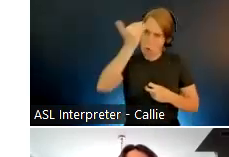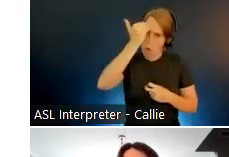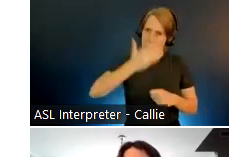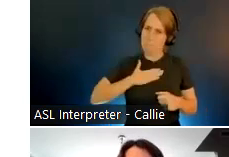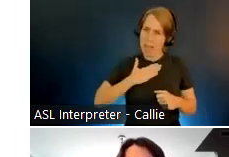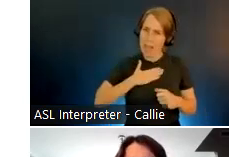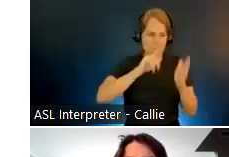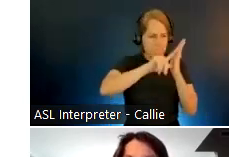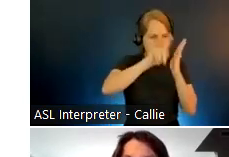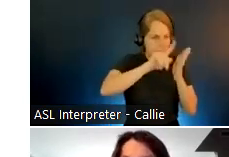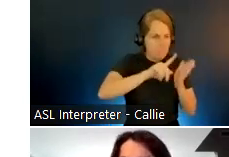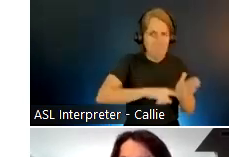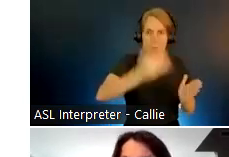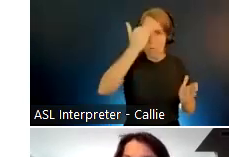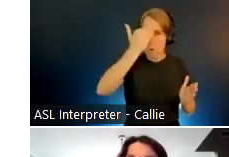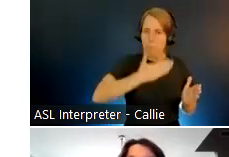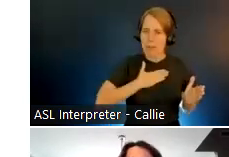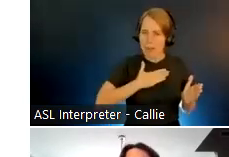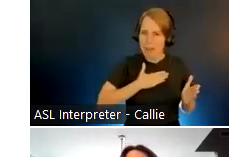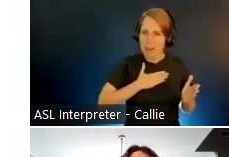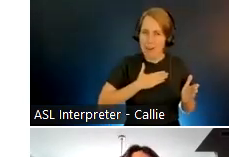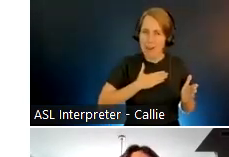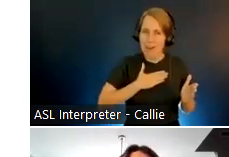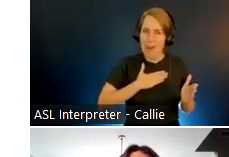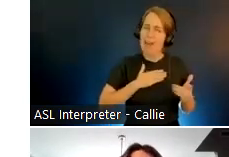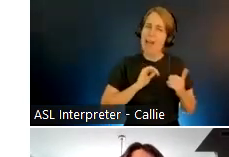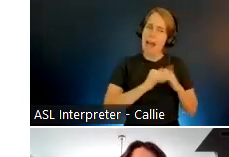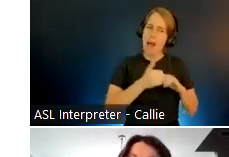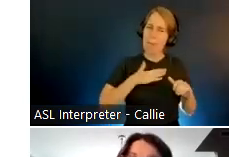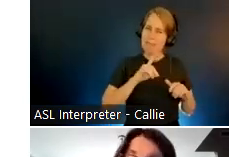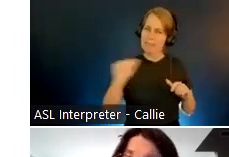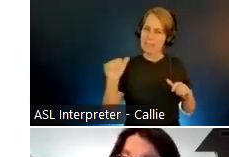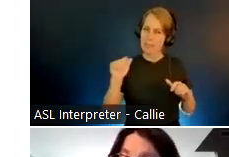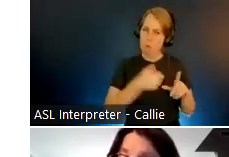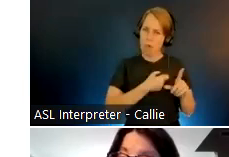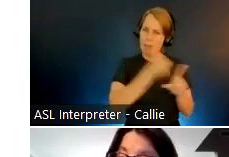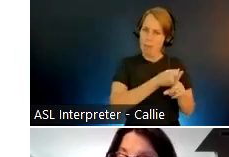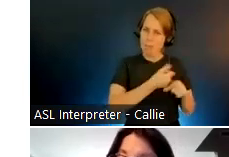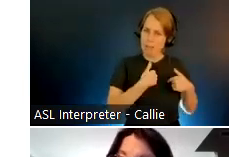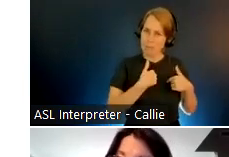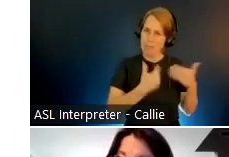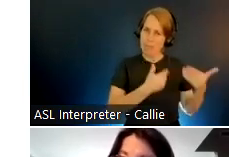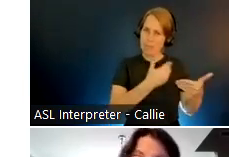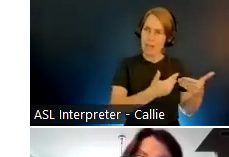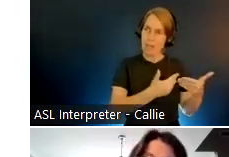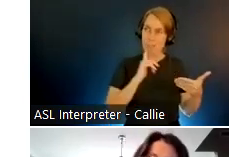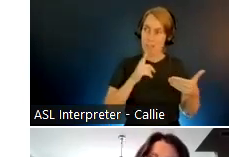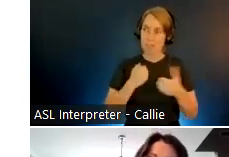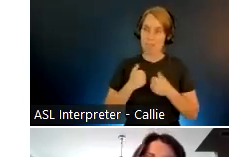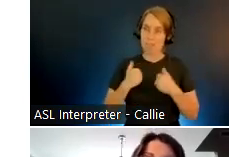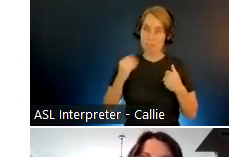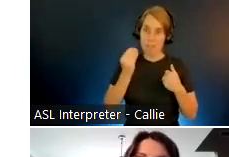how that disability affects you, and whether or not you really even need to disclose a disability.